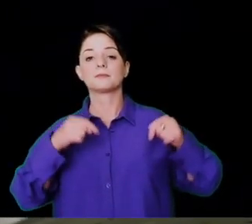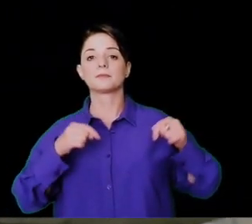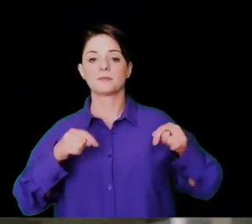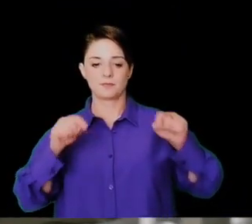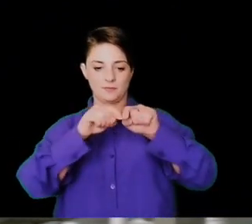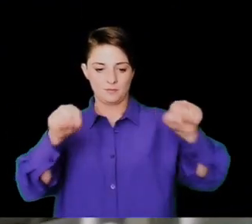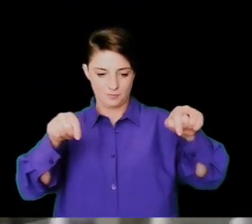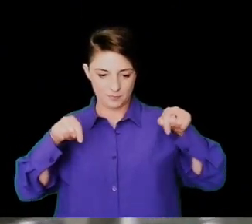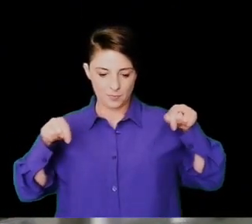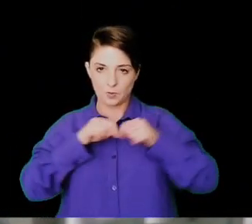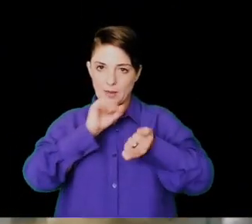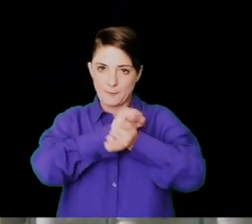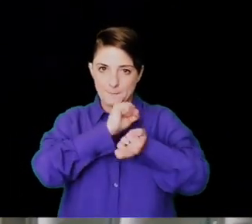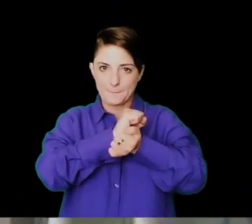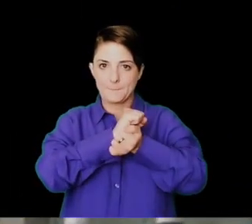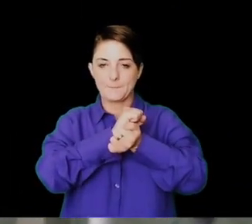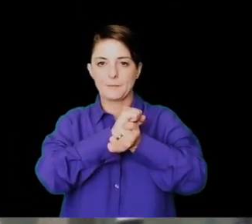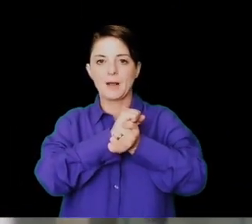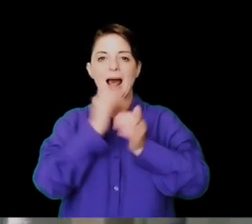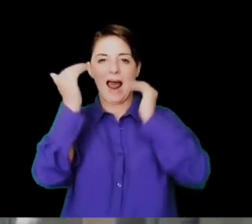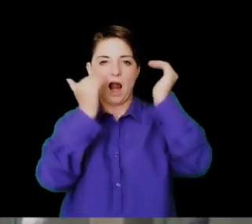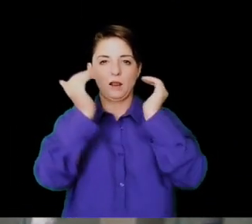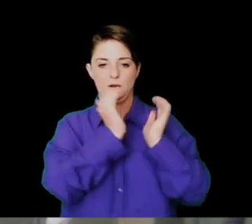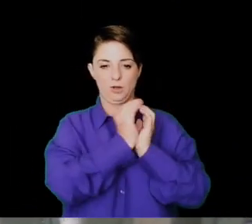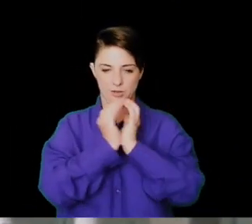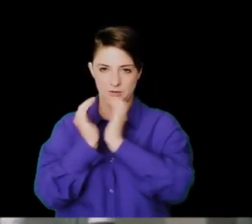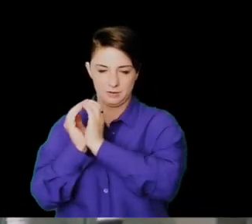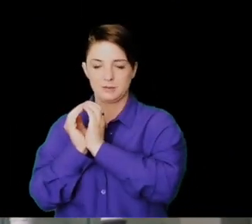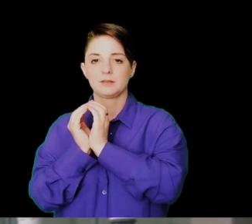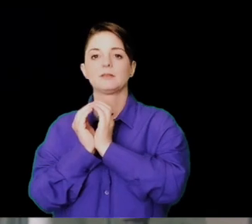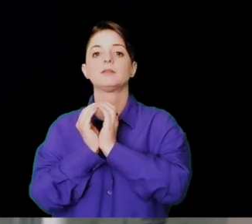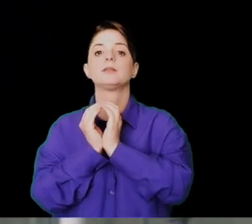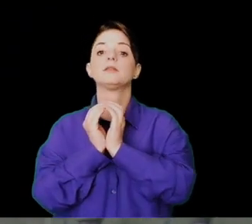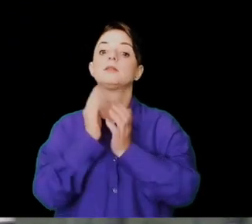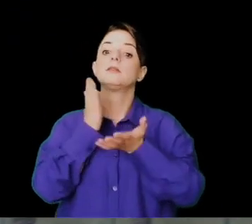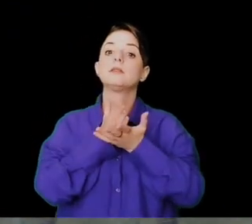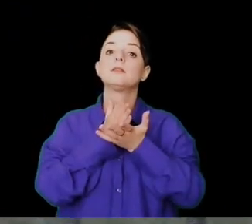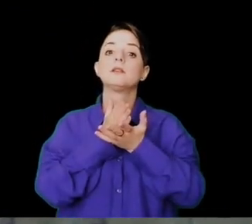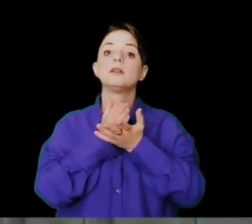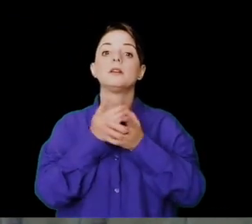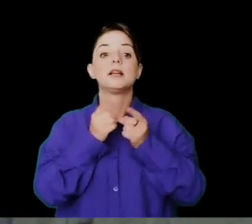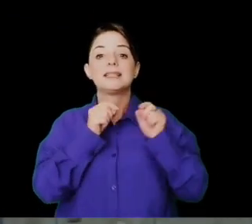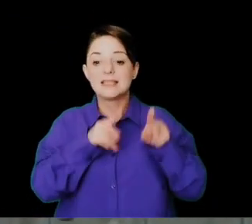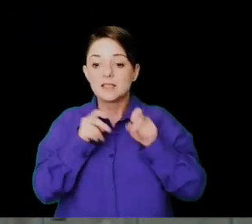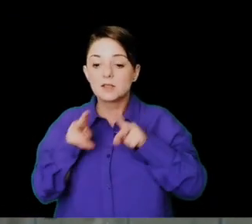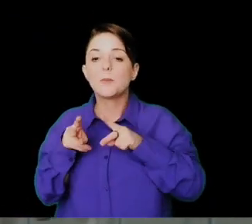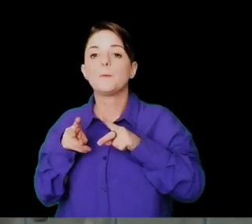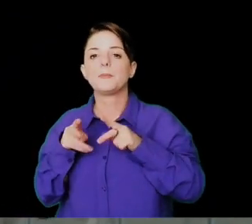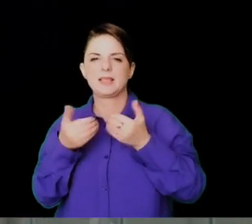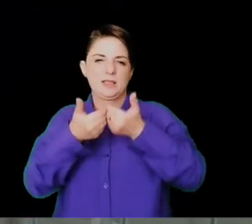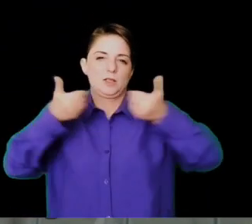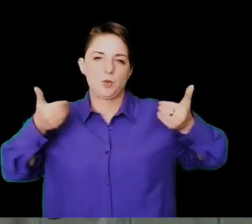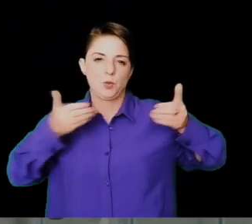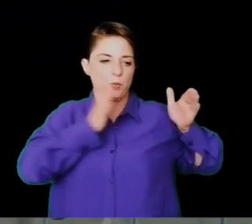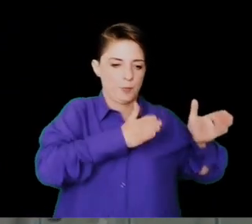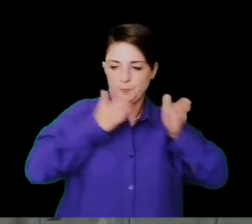So this is our broodstock room where we keep our adult oysters. Actually this